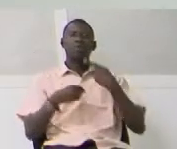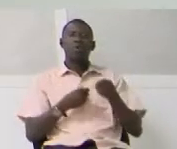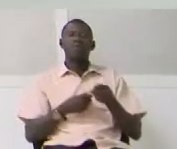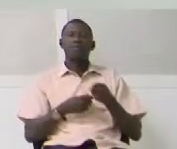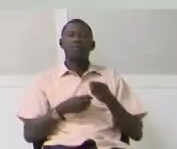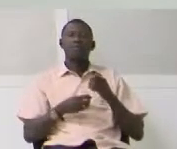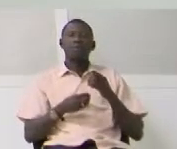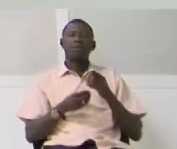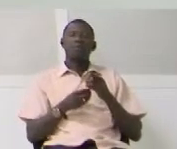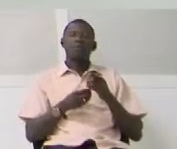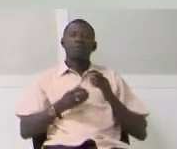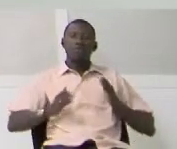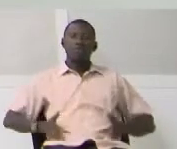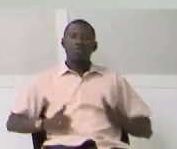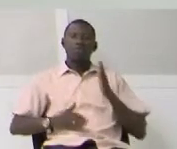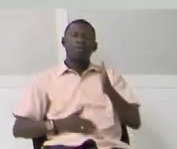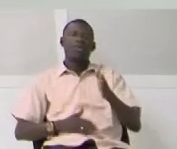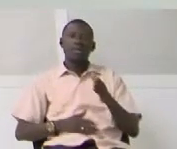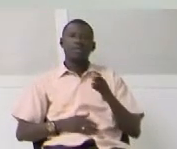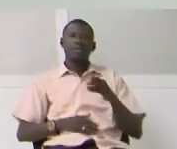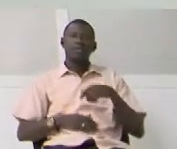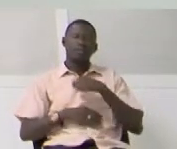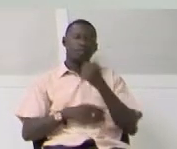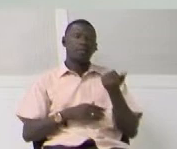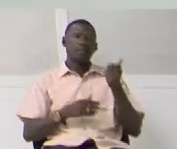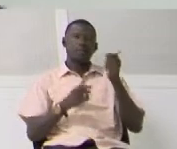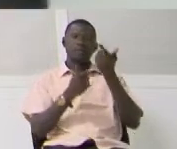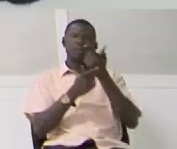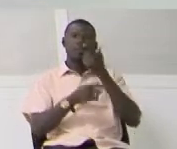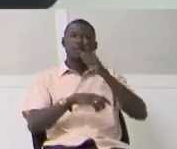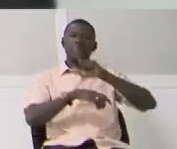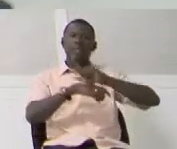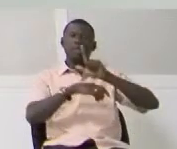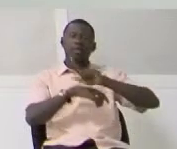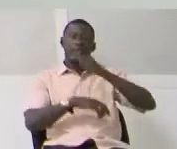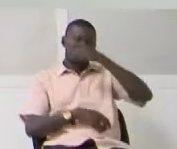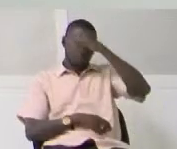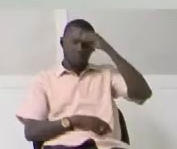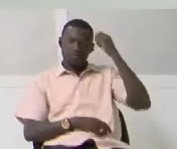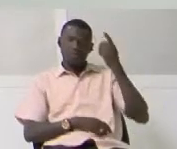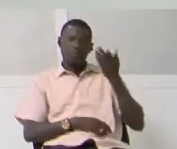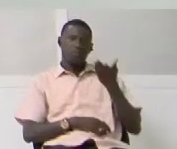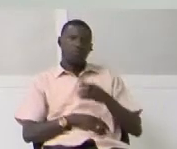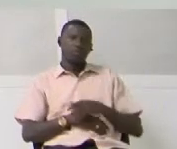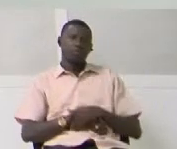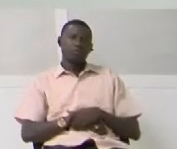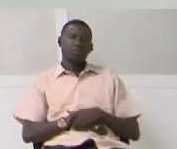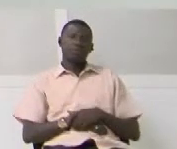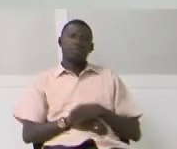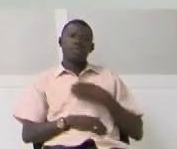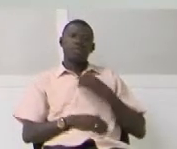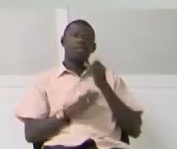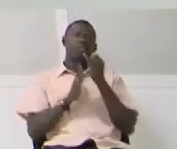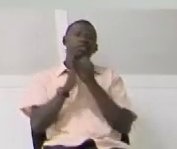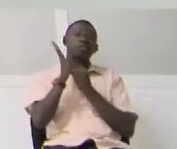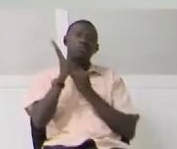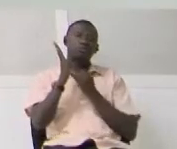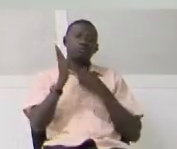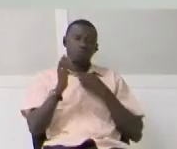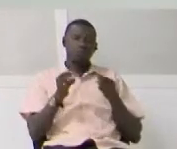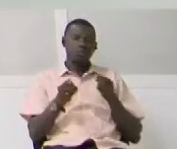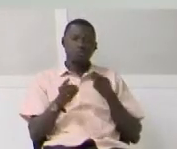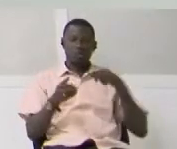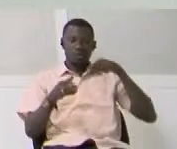mbiru démocracy ak human rights ñoo ko feeñaloon. And the issue was mentioned in that